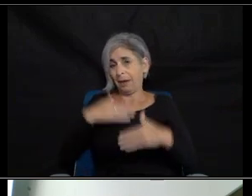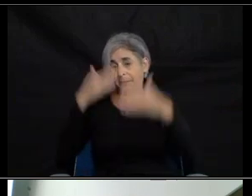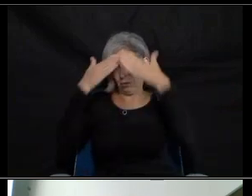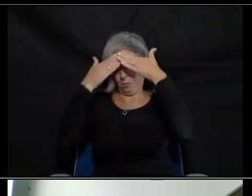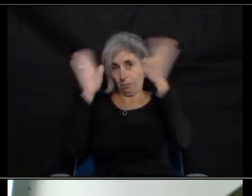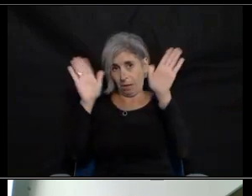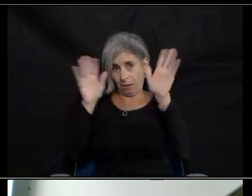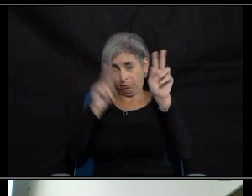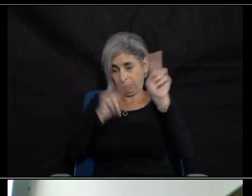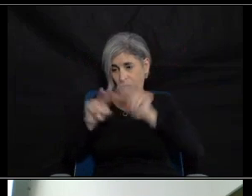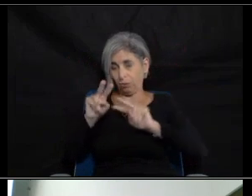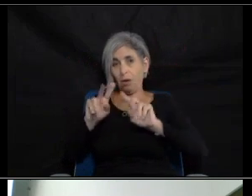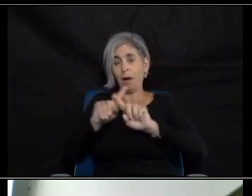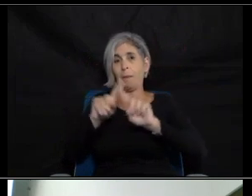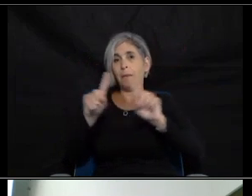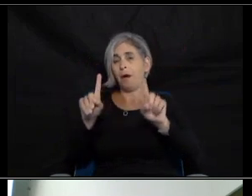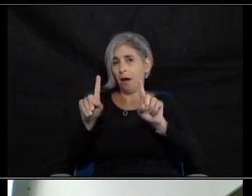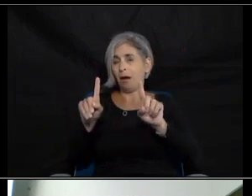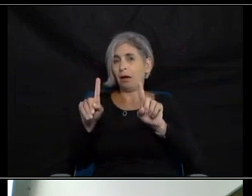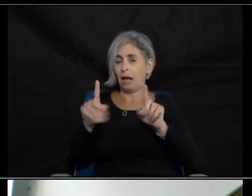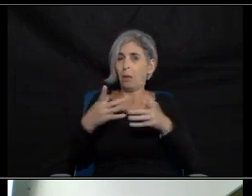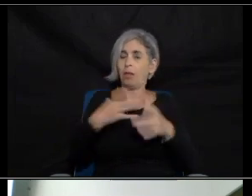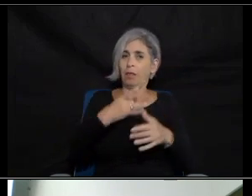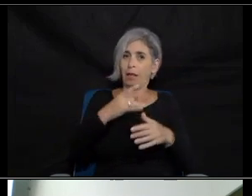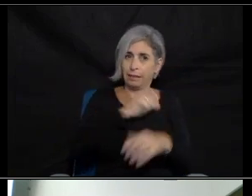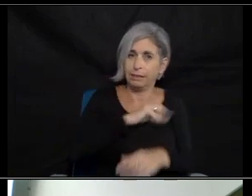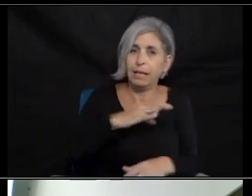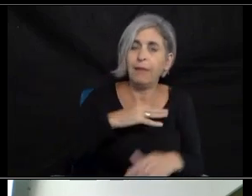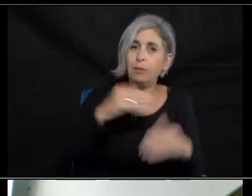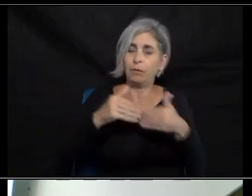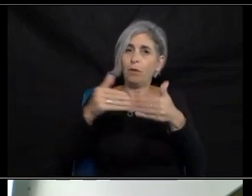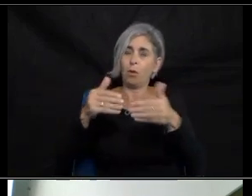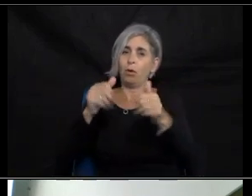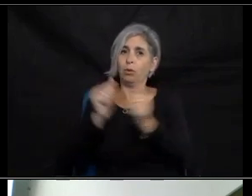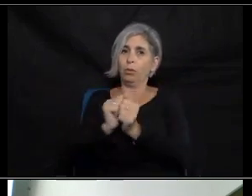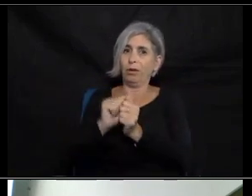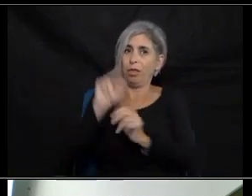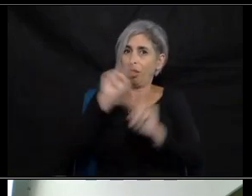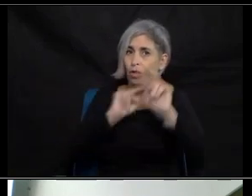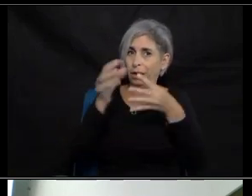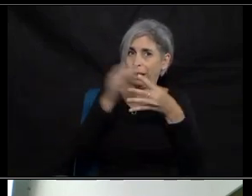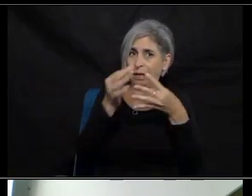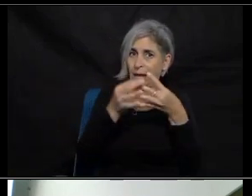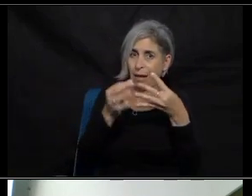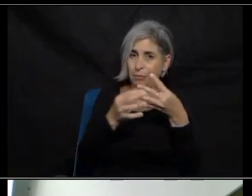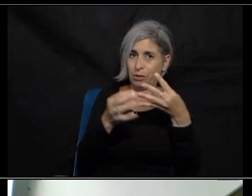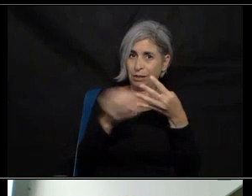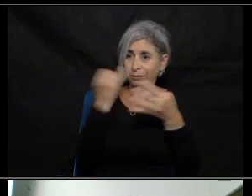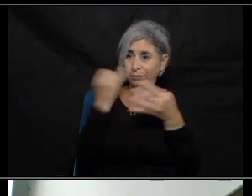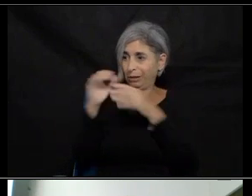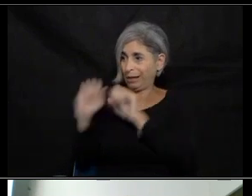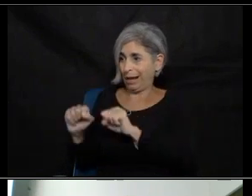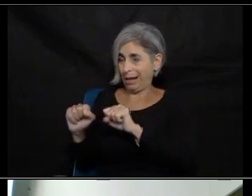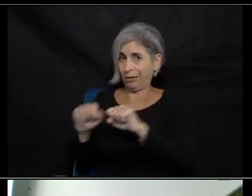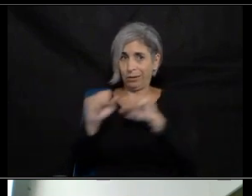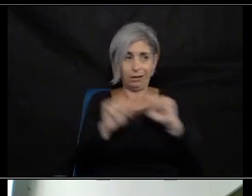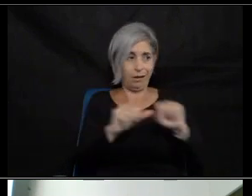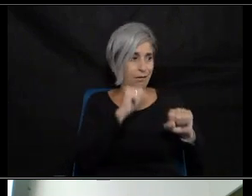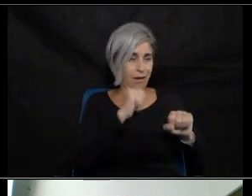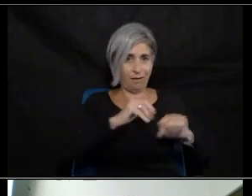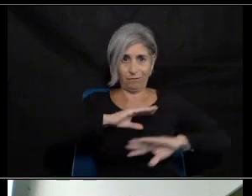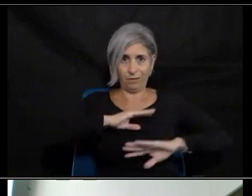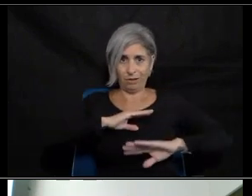But I would still like to entertain the motion of having staff move forward with looking at our options and either saying, can we or can we not fulfill